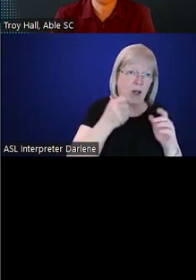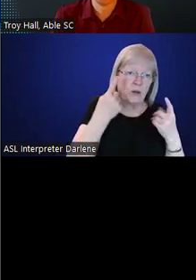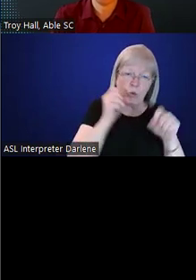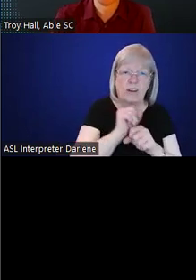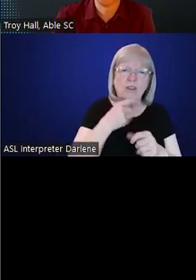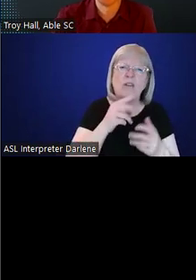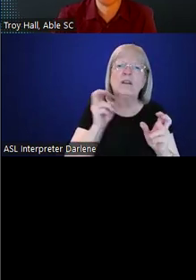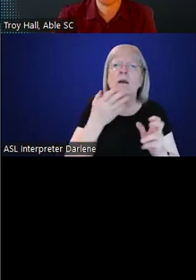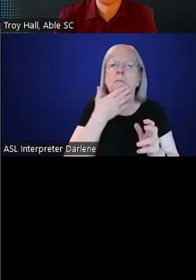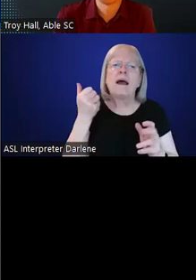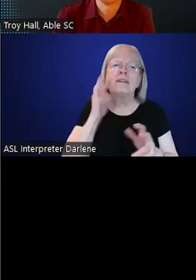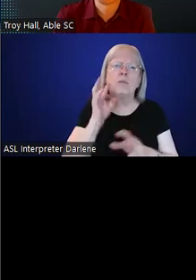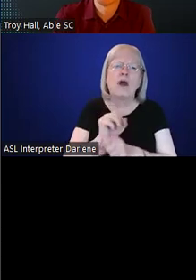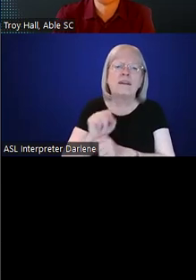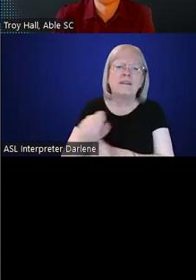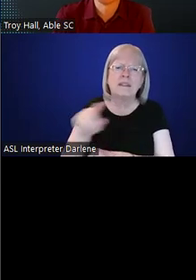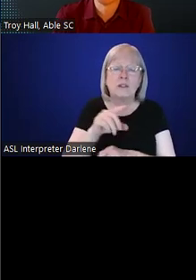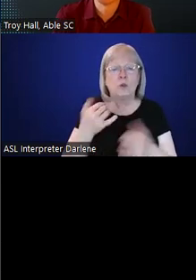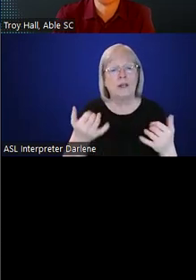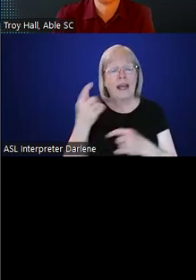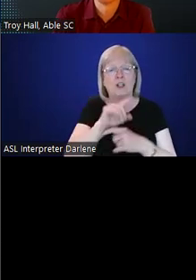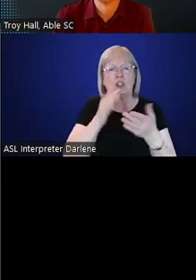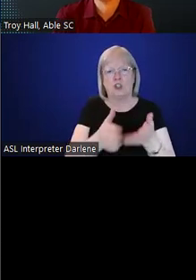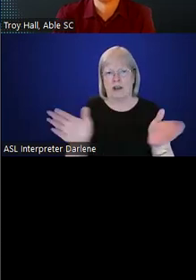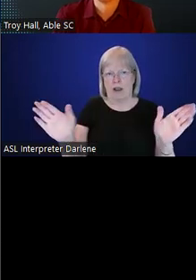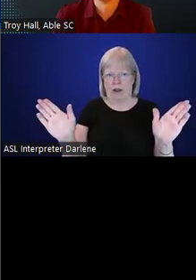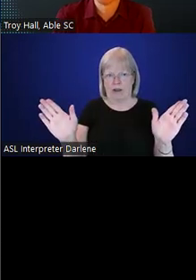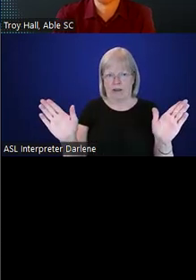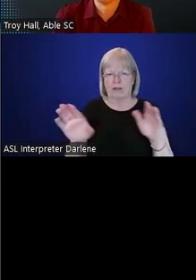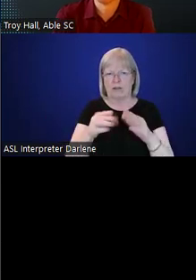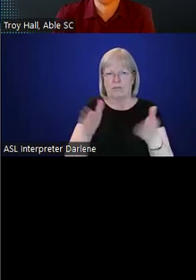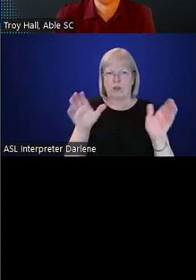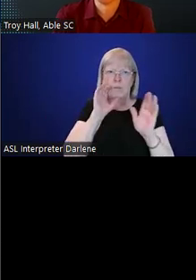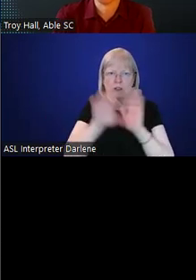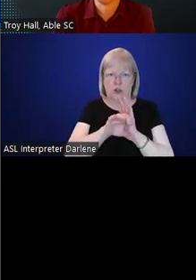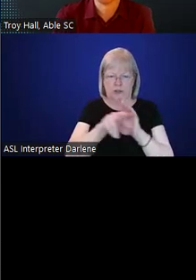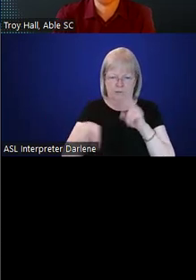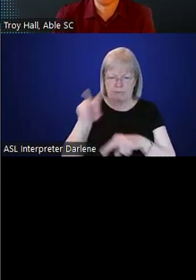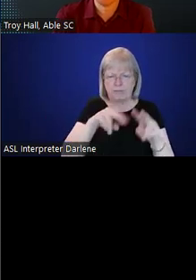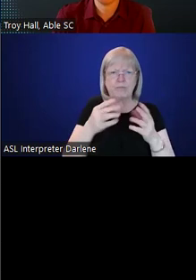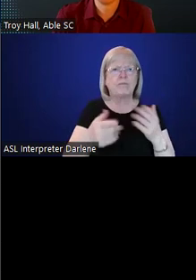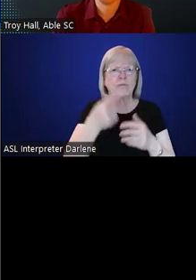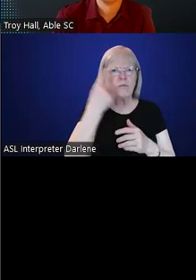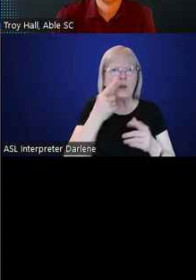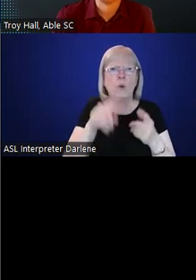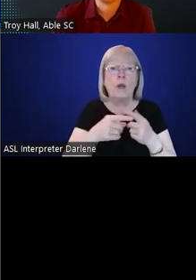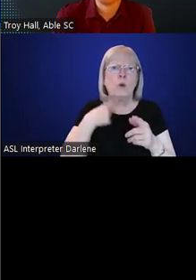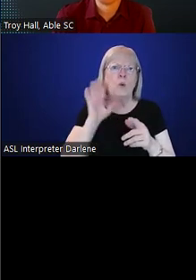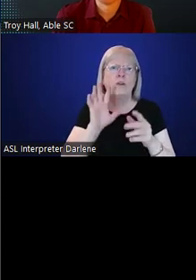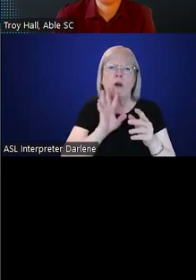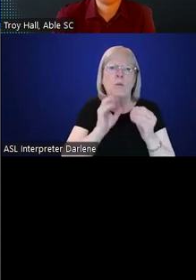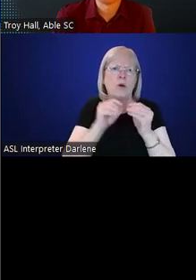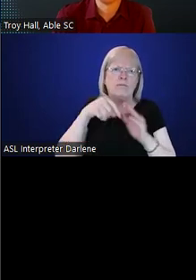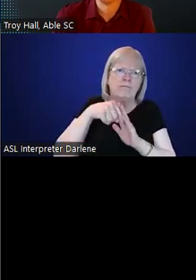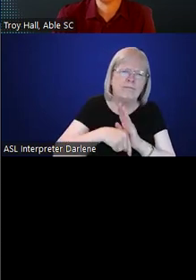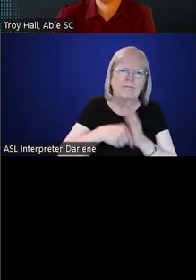a generic overview when we're talking about concepts and ideas, and you're kind of wondering when are we going to get to the meat of it, that's